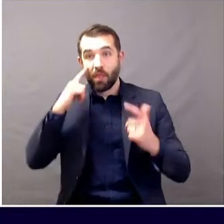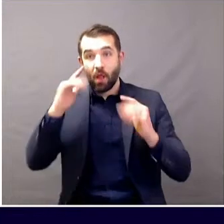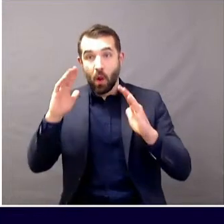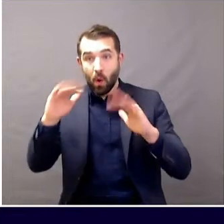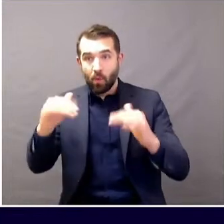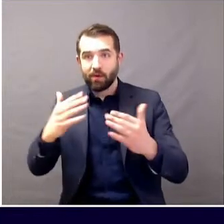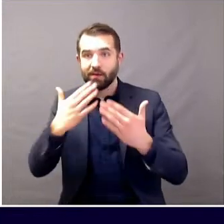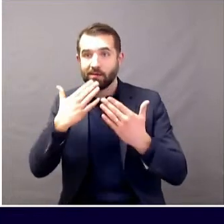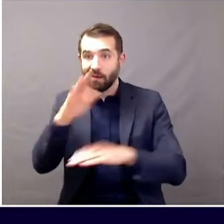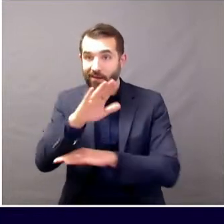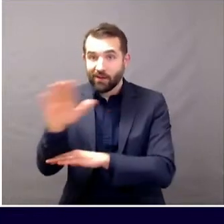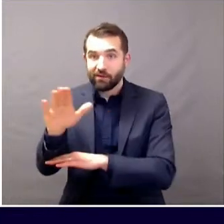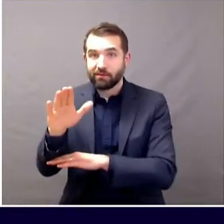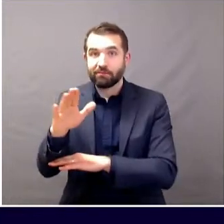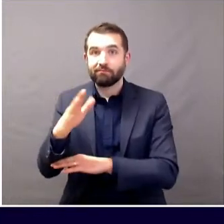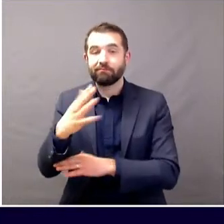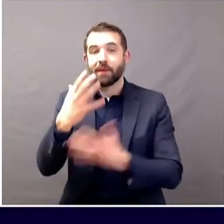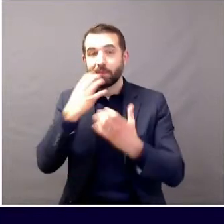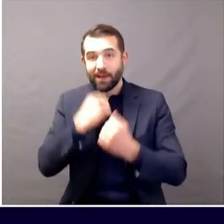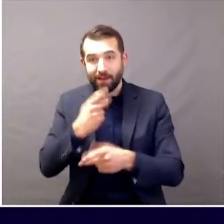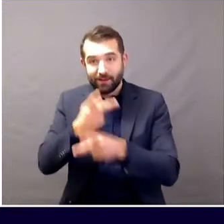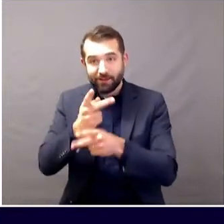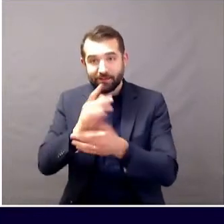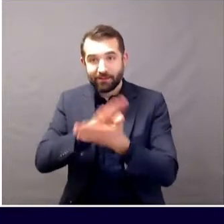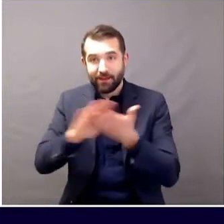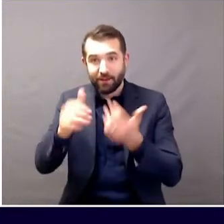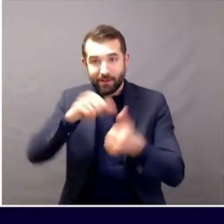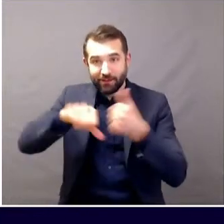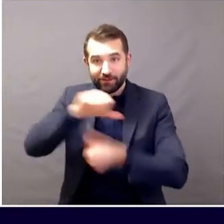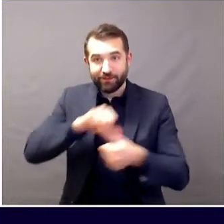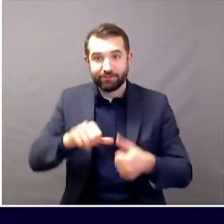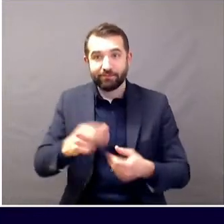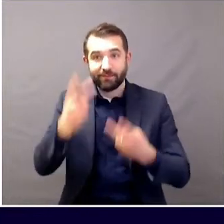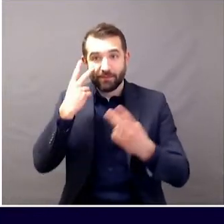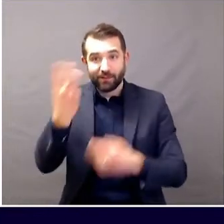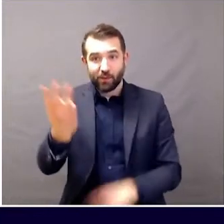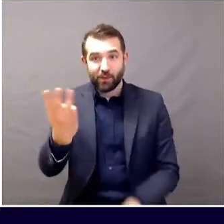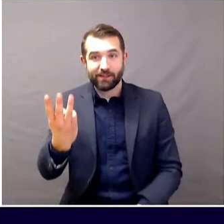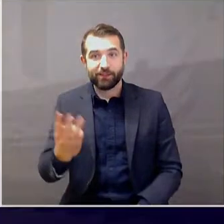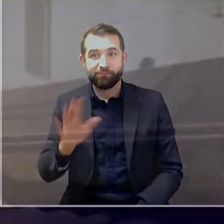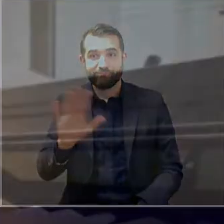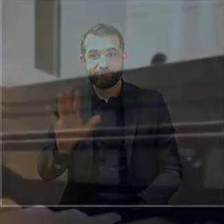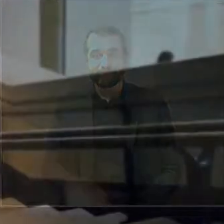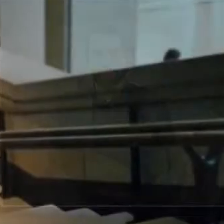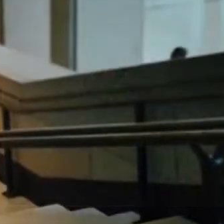As always, please be kind and take care of one another. We will talk again on Wednesday. Thank you.